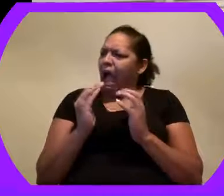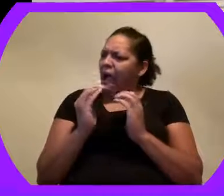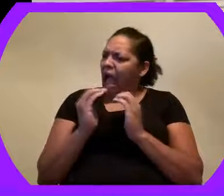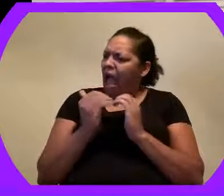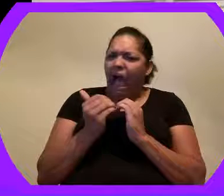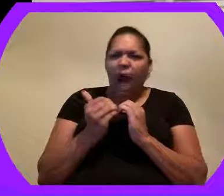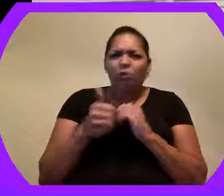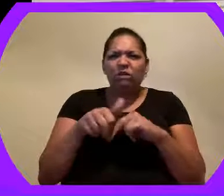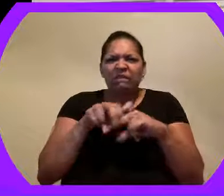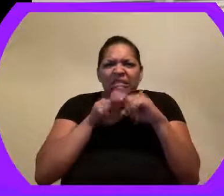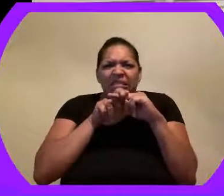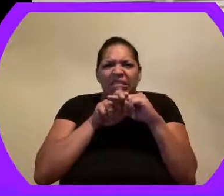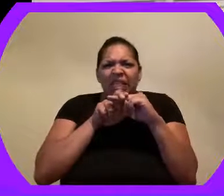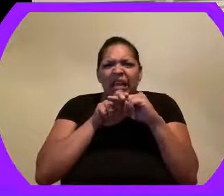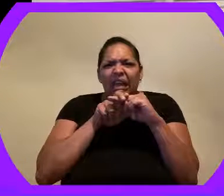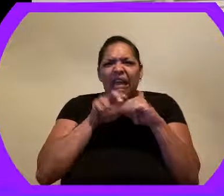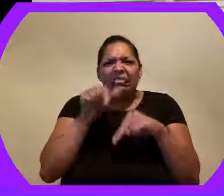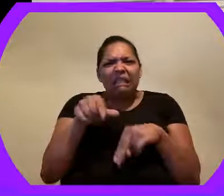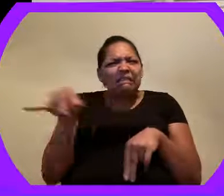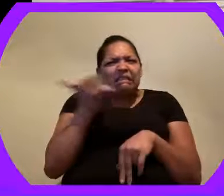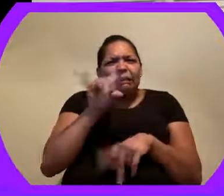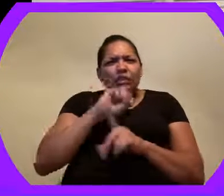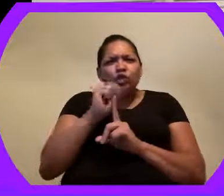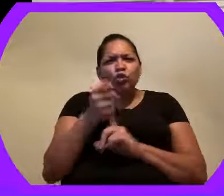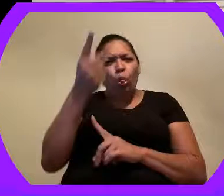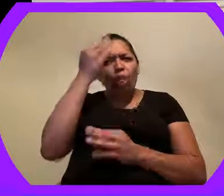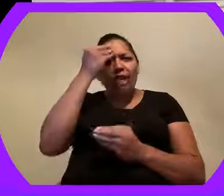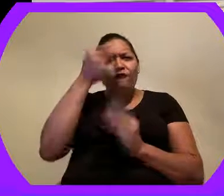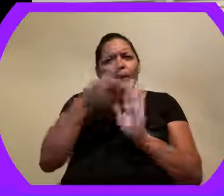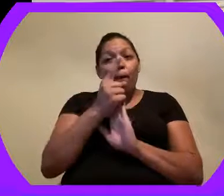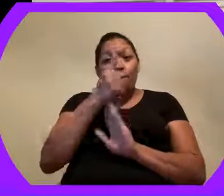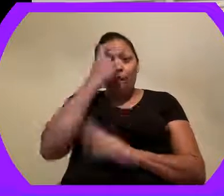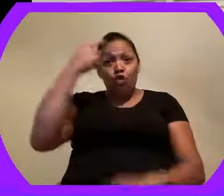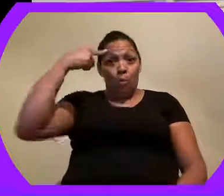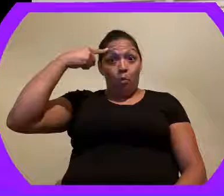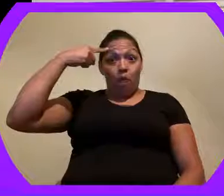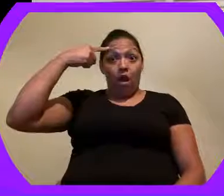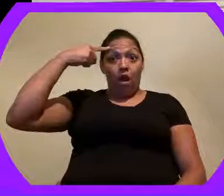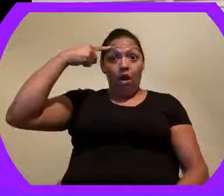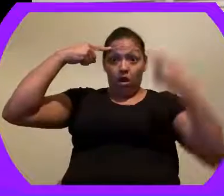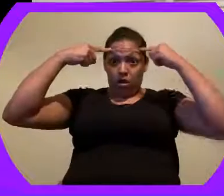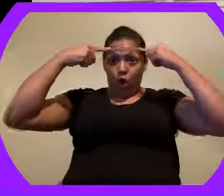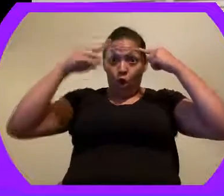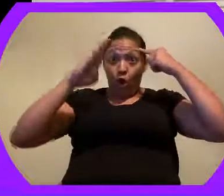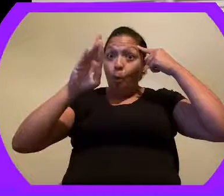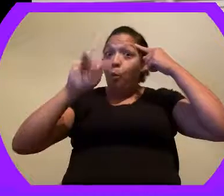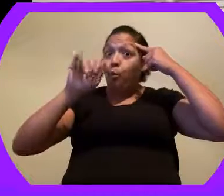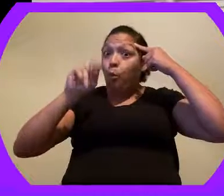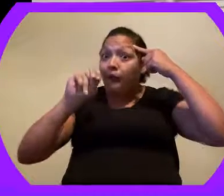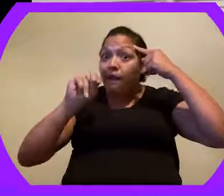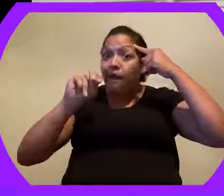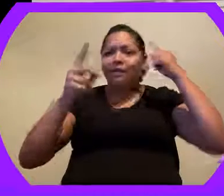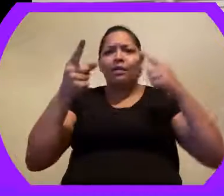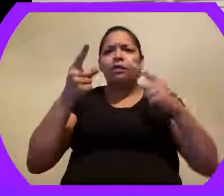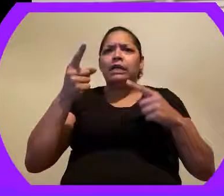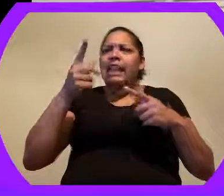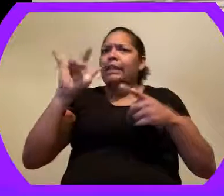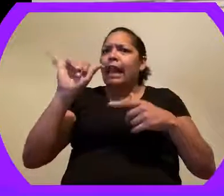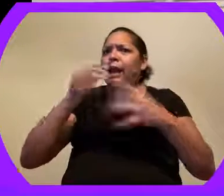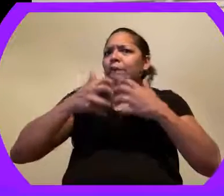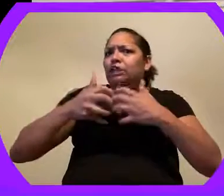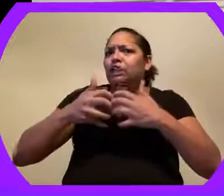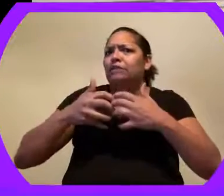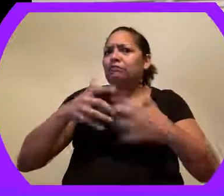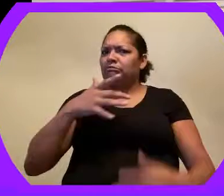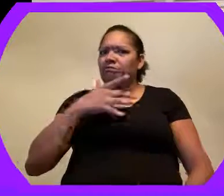behave? How would a patient person sit in this exact same scenario? Think about it for a moment, because our brain is a machine,